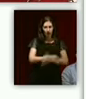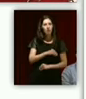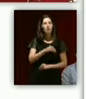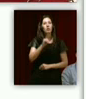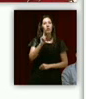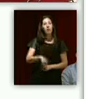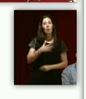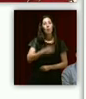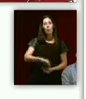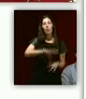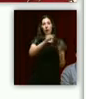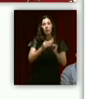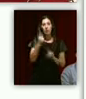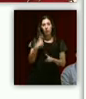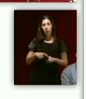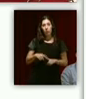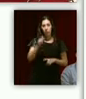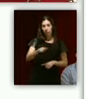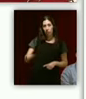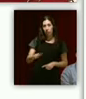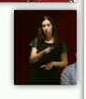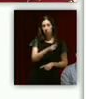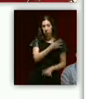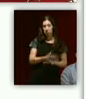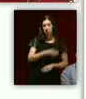have tested everything, and